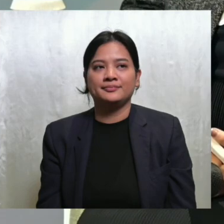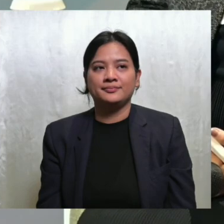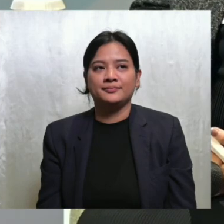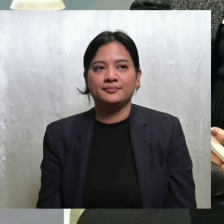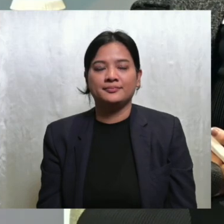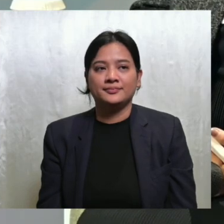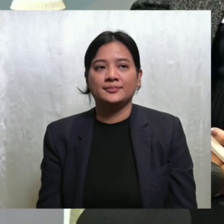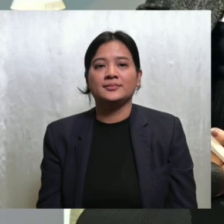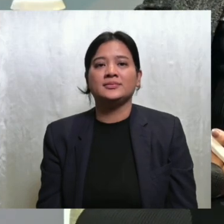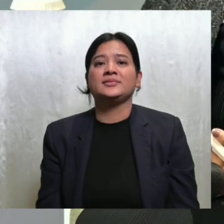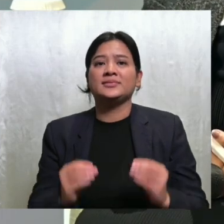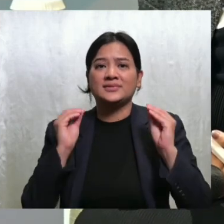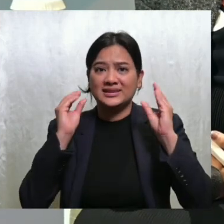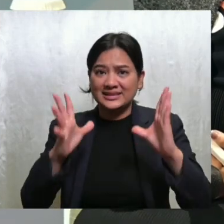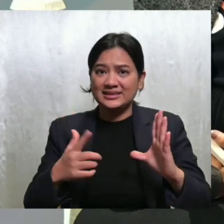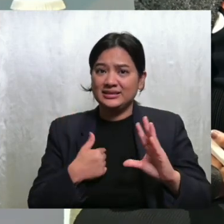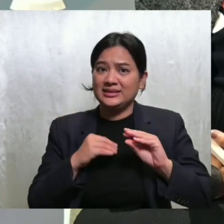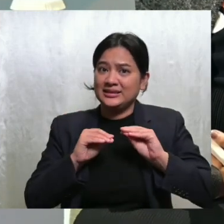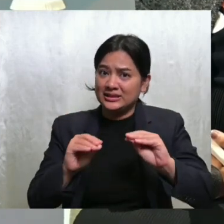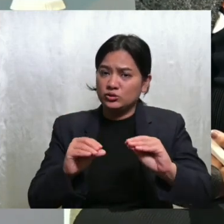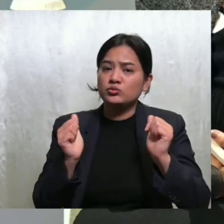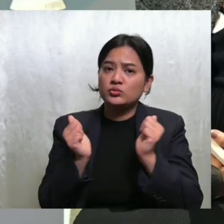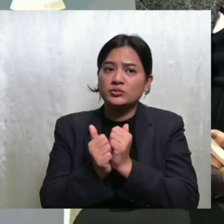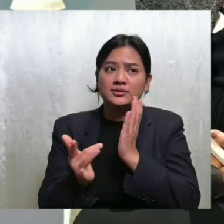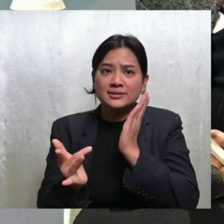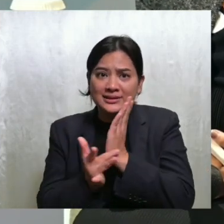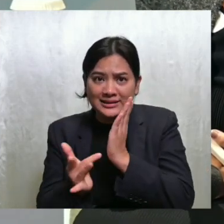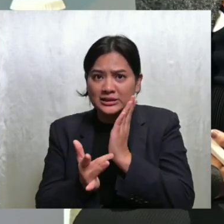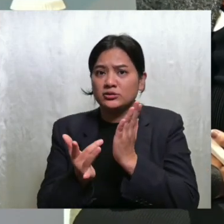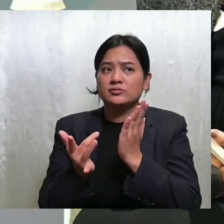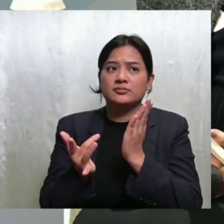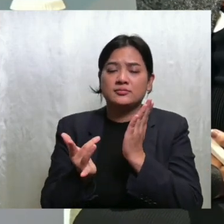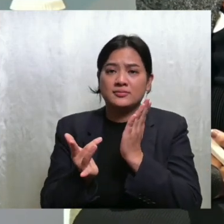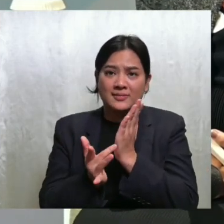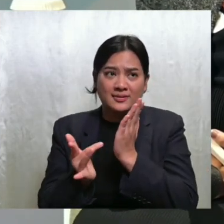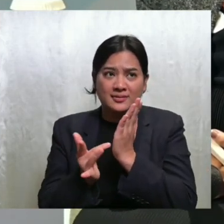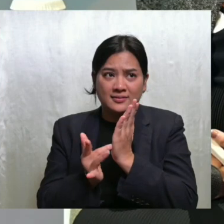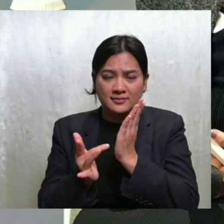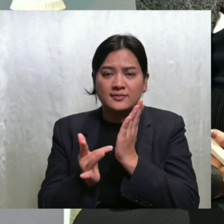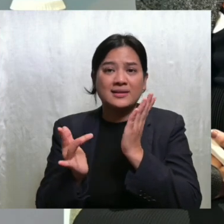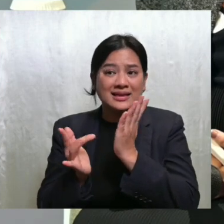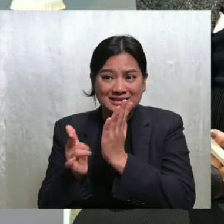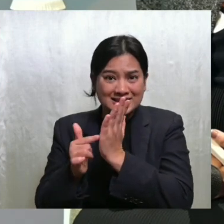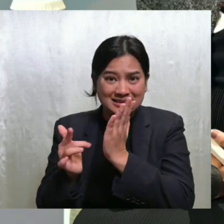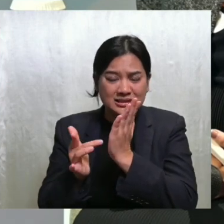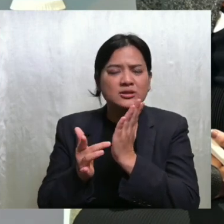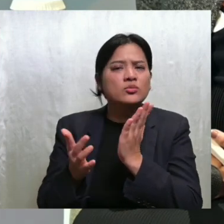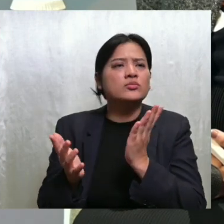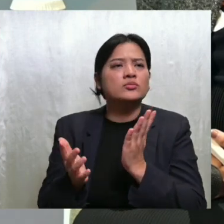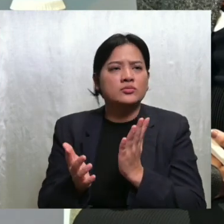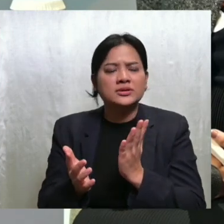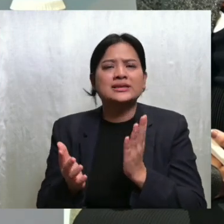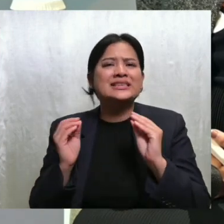all those elements and pedagogic components and technology to make that happen. And that's what we are